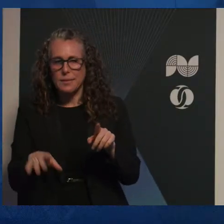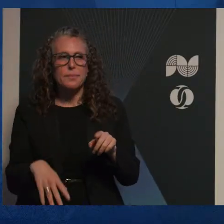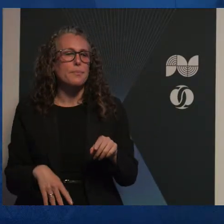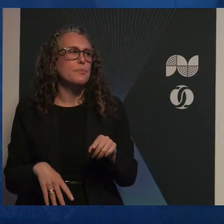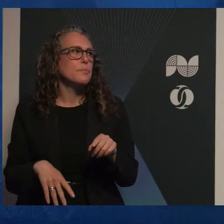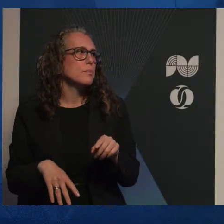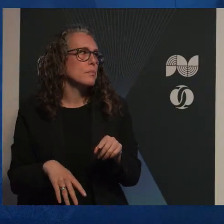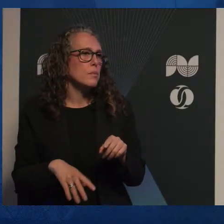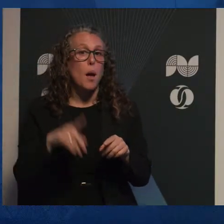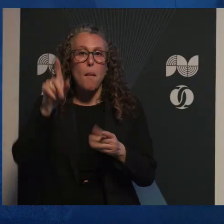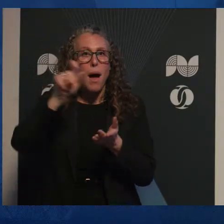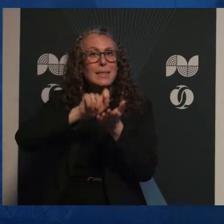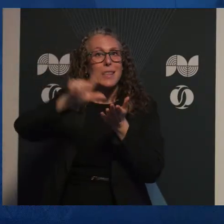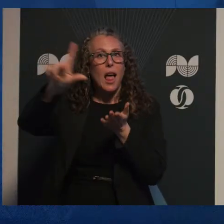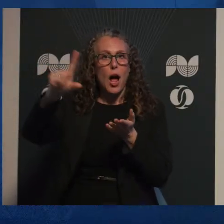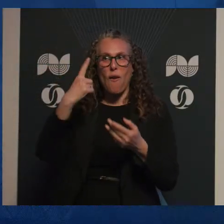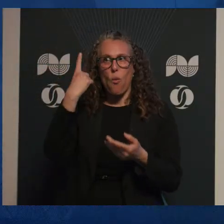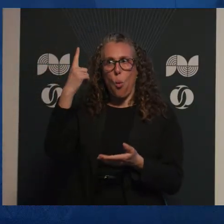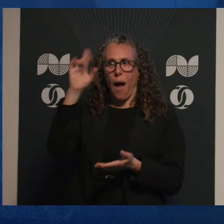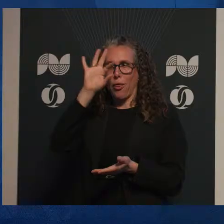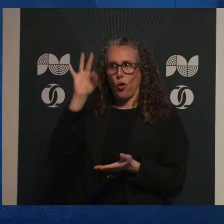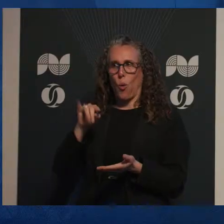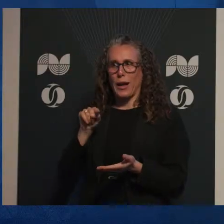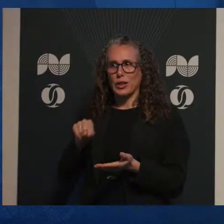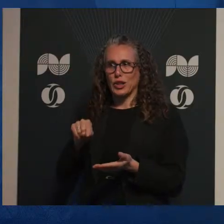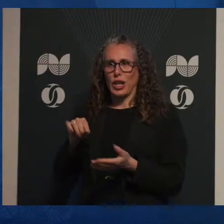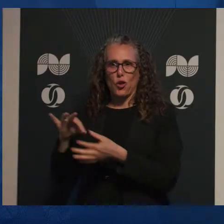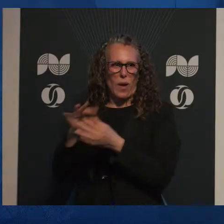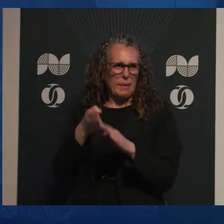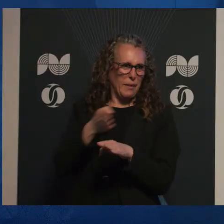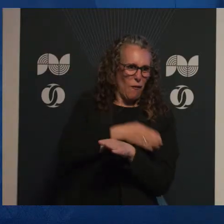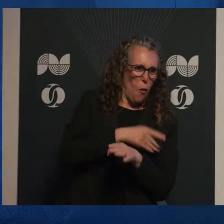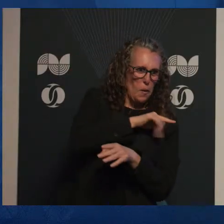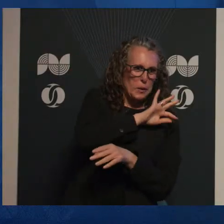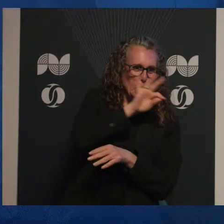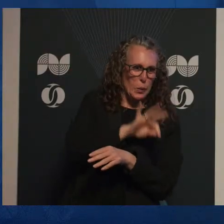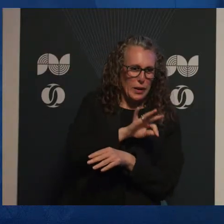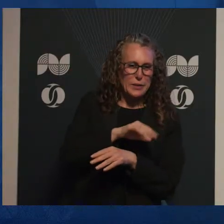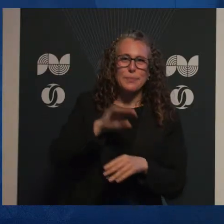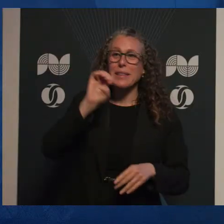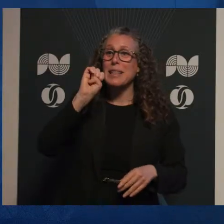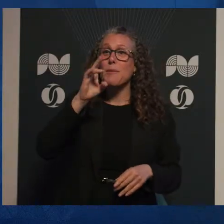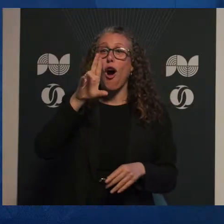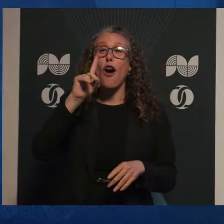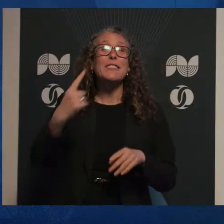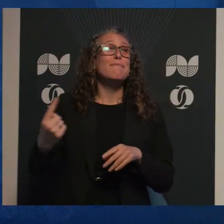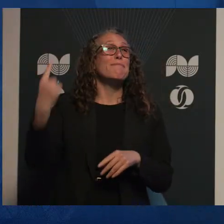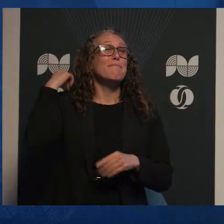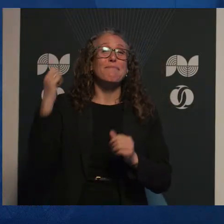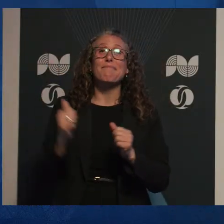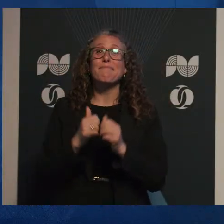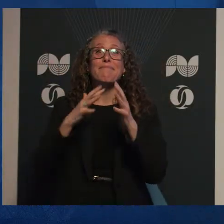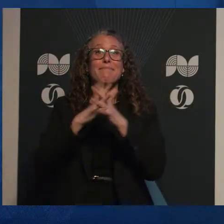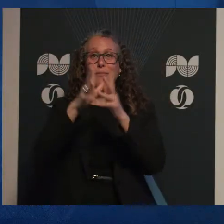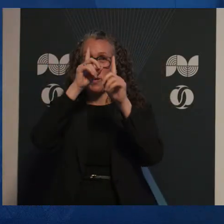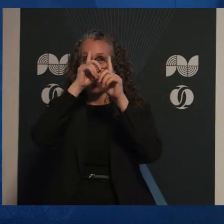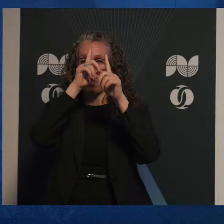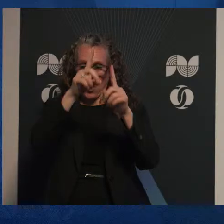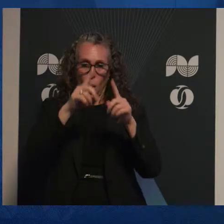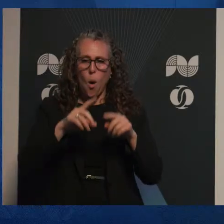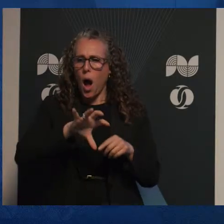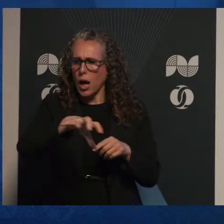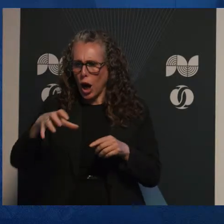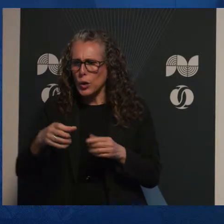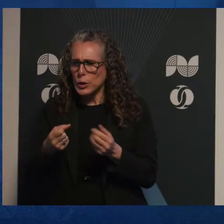from Slido that relates to your first question. The EBRD's original role was to facilitate transition towards open markets, but we